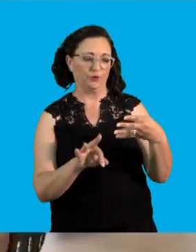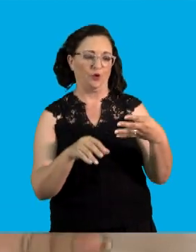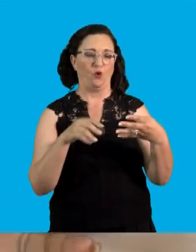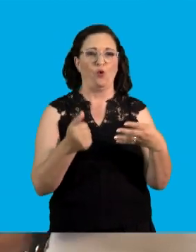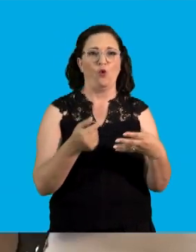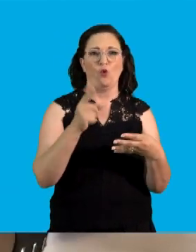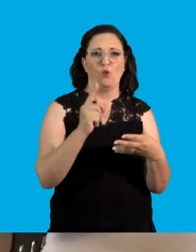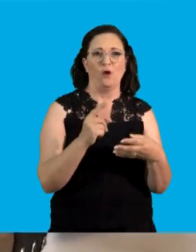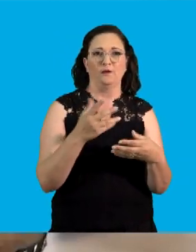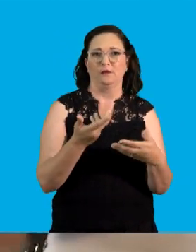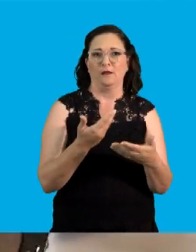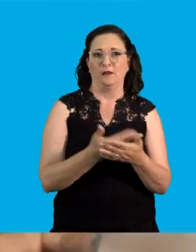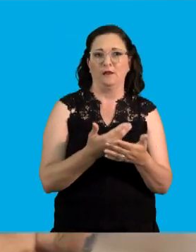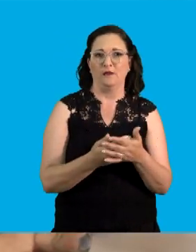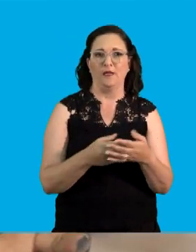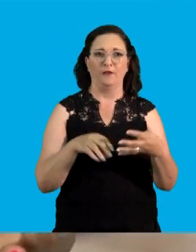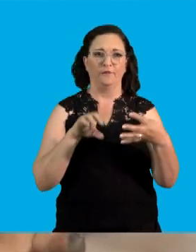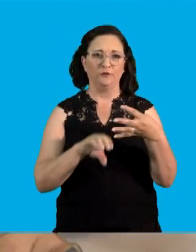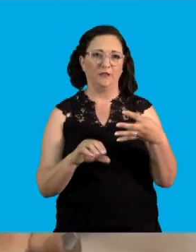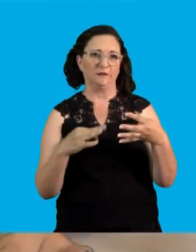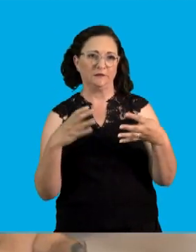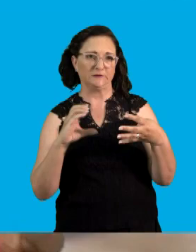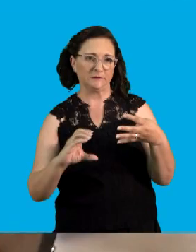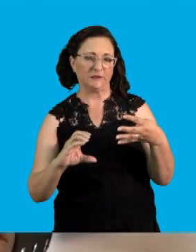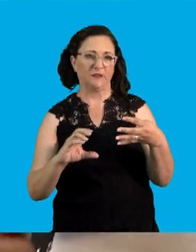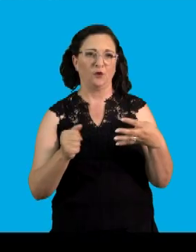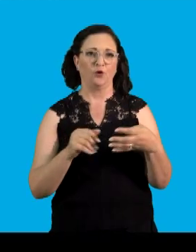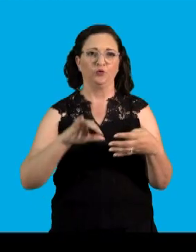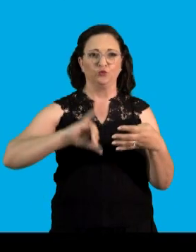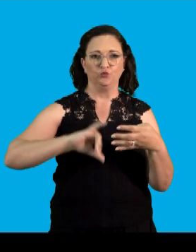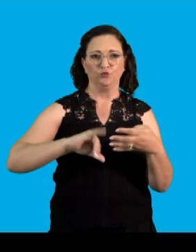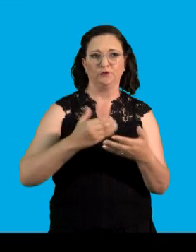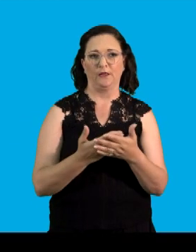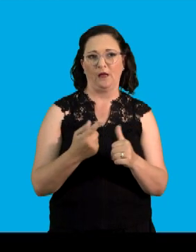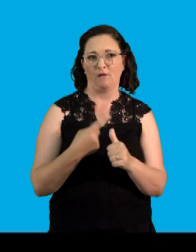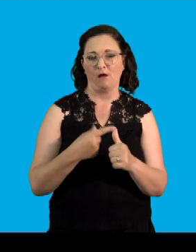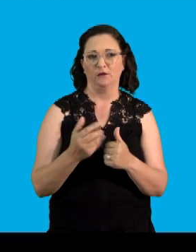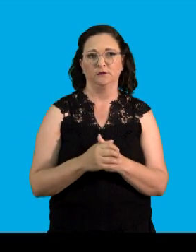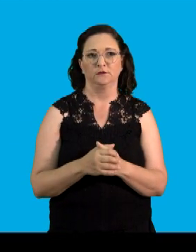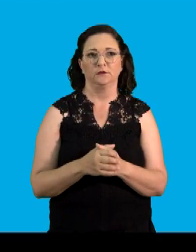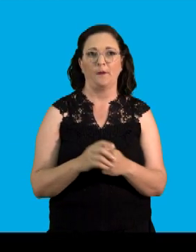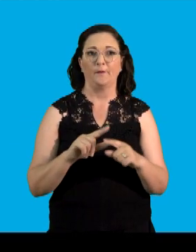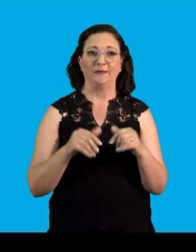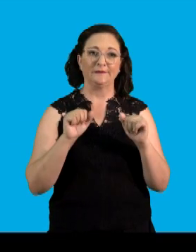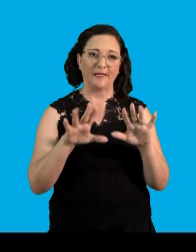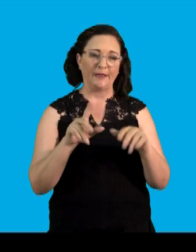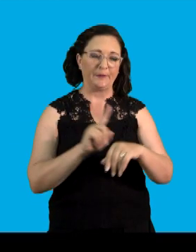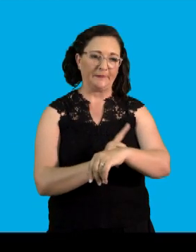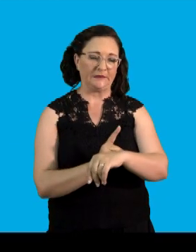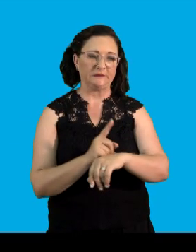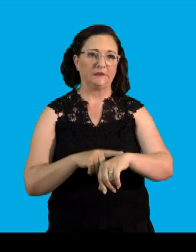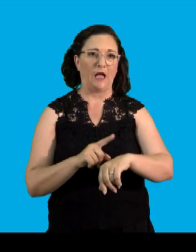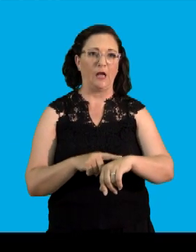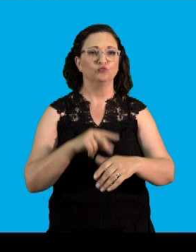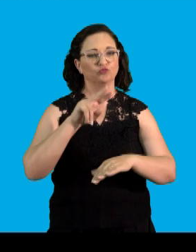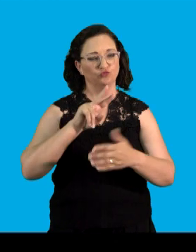what? For Section B and for Section C, which essay am I going to answer? So it's very important that you use the 10 minutes reading time allocated to